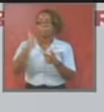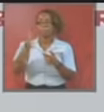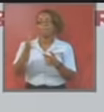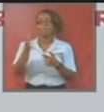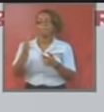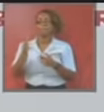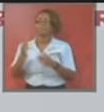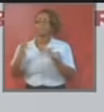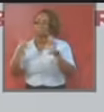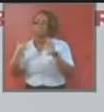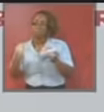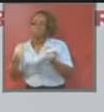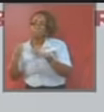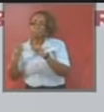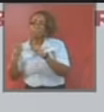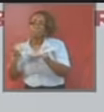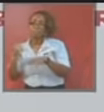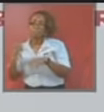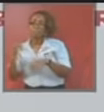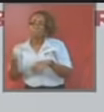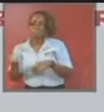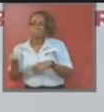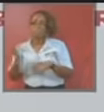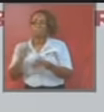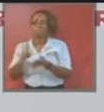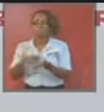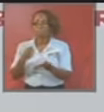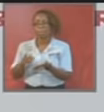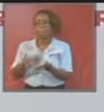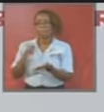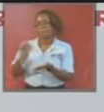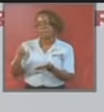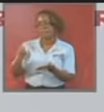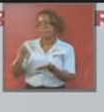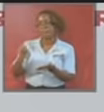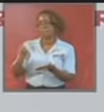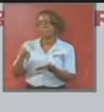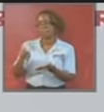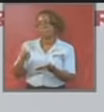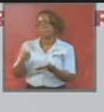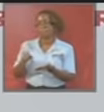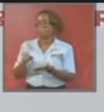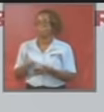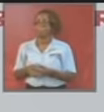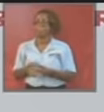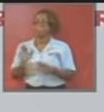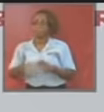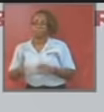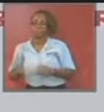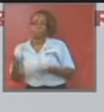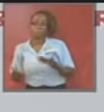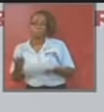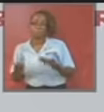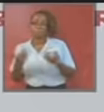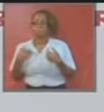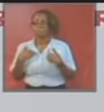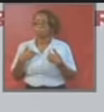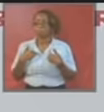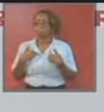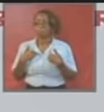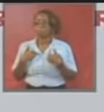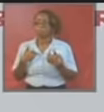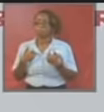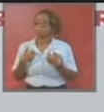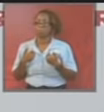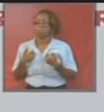test asymptomatic primary contacts in certain instances, for example, in children who maybe have some sort of